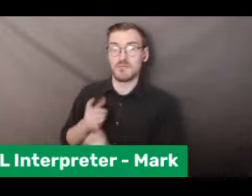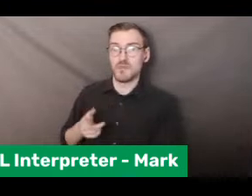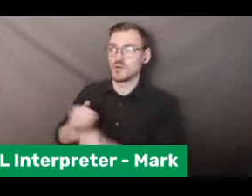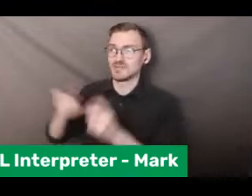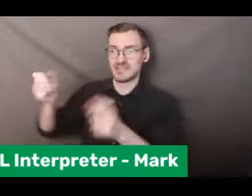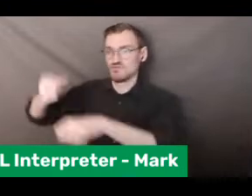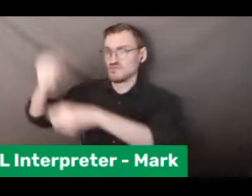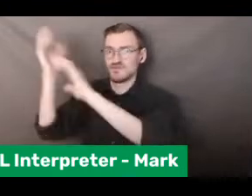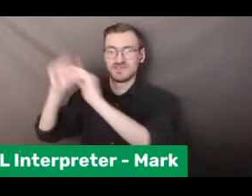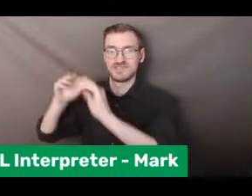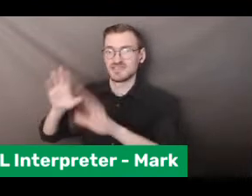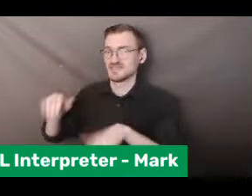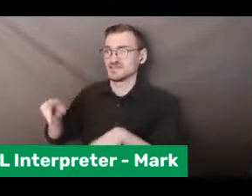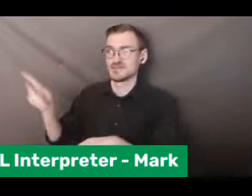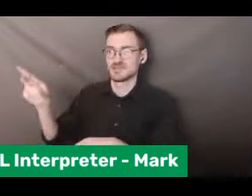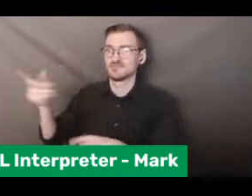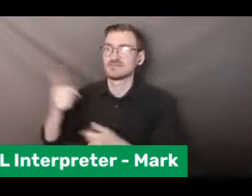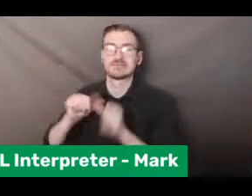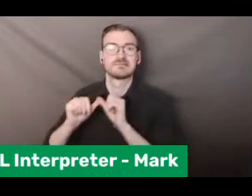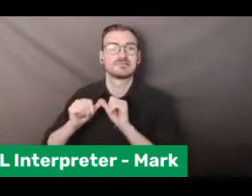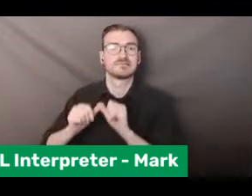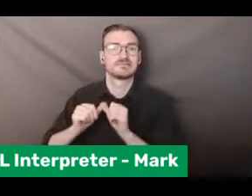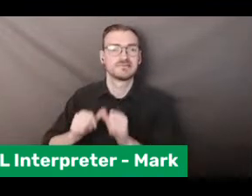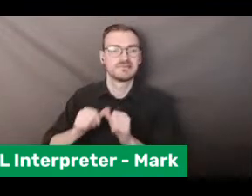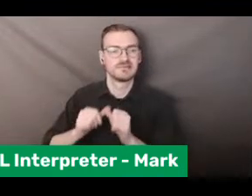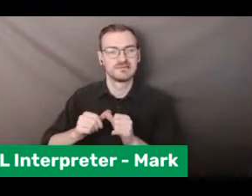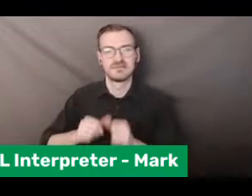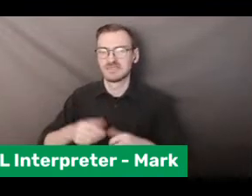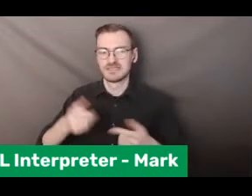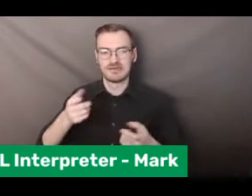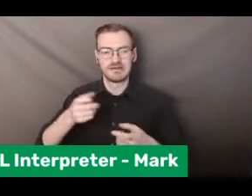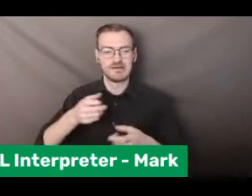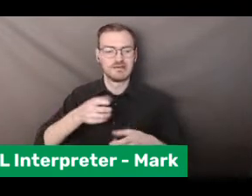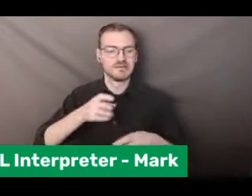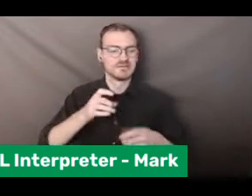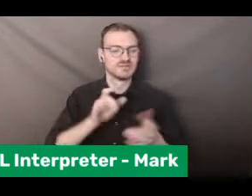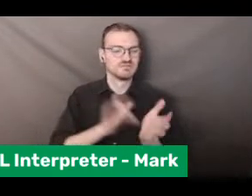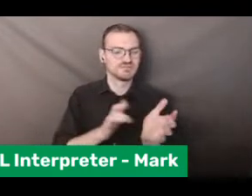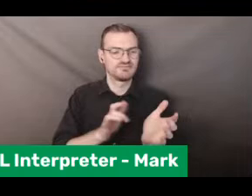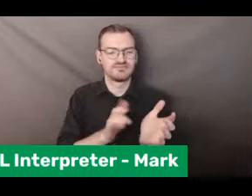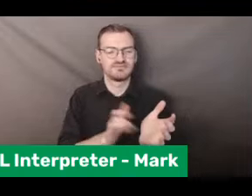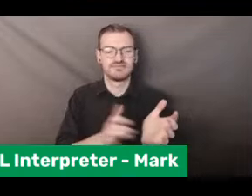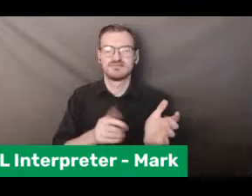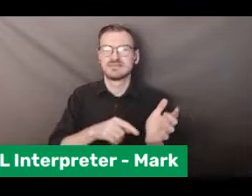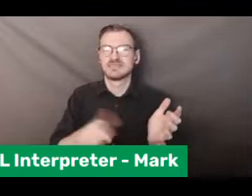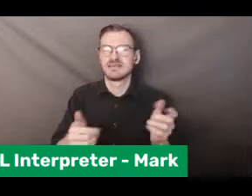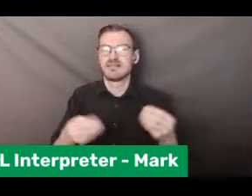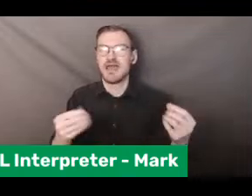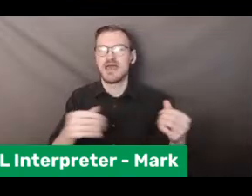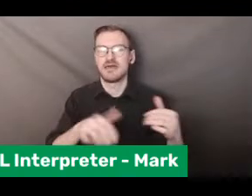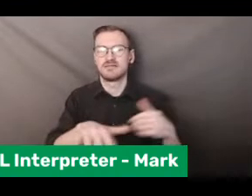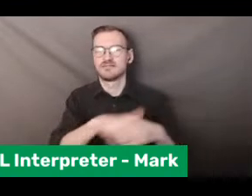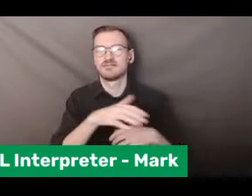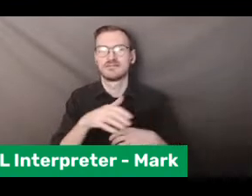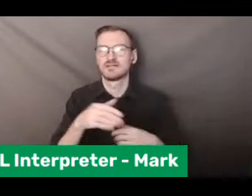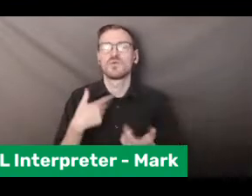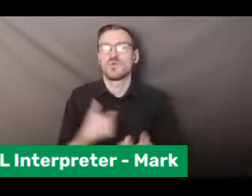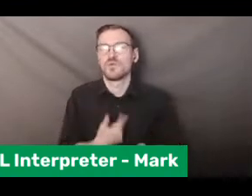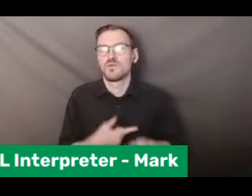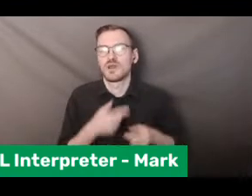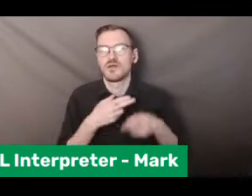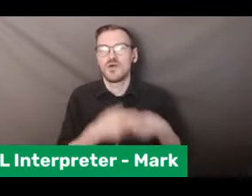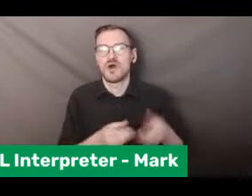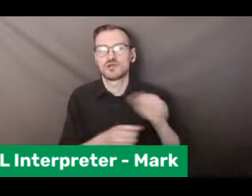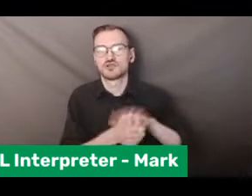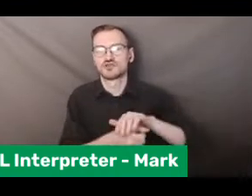plagued this land we call Turtle Island, that have continuously harmed BIPOC folks, that have